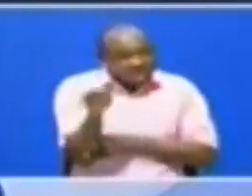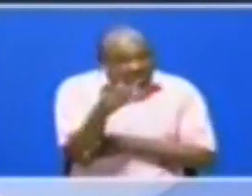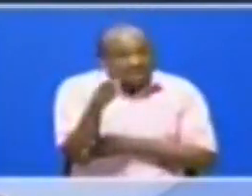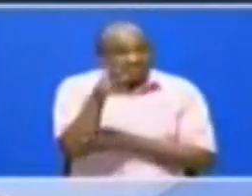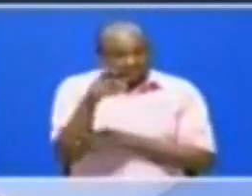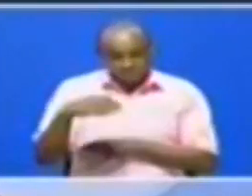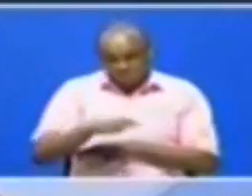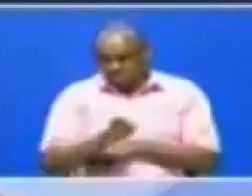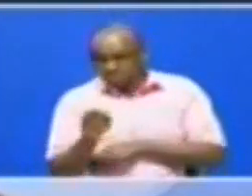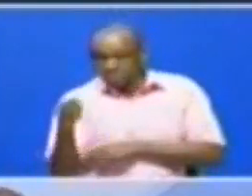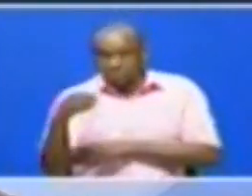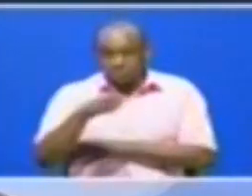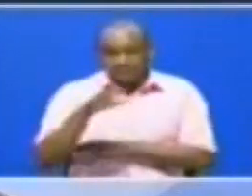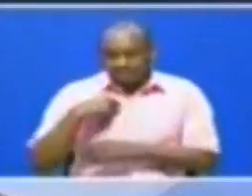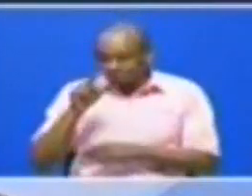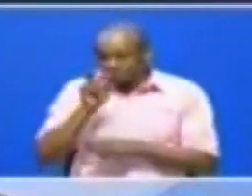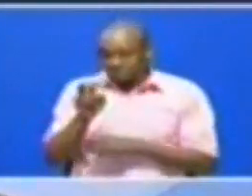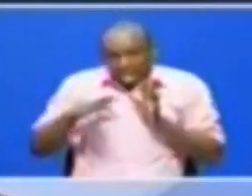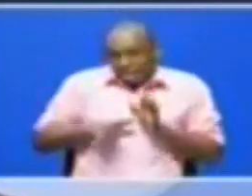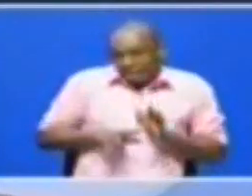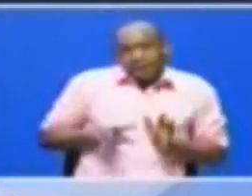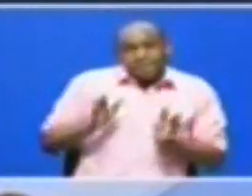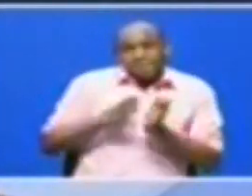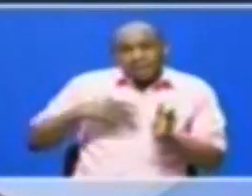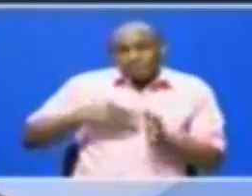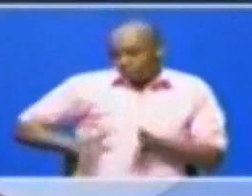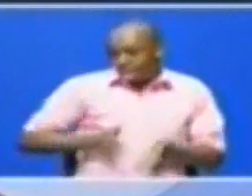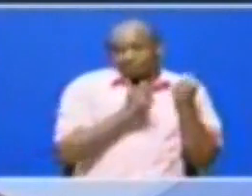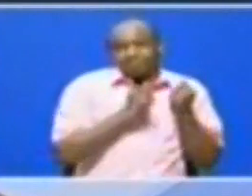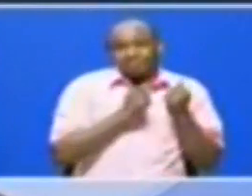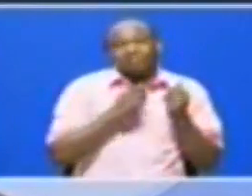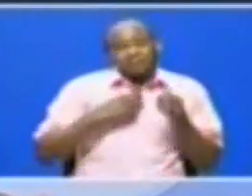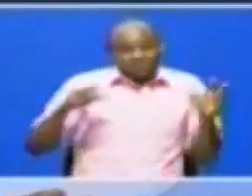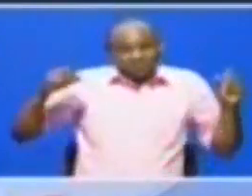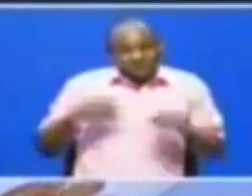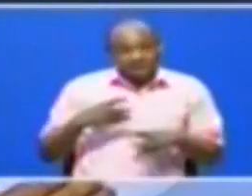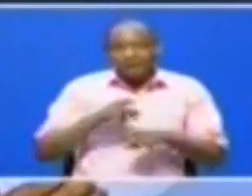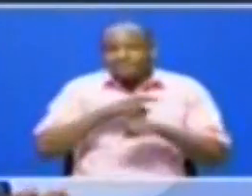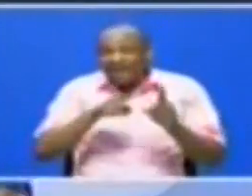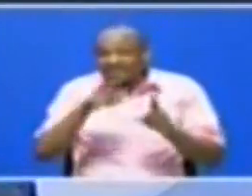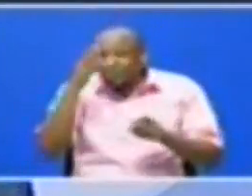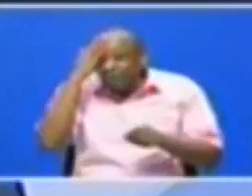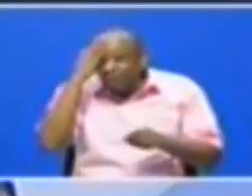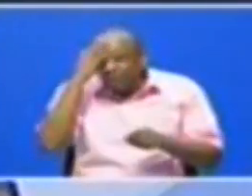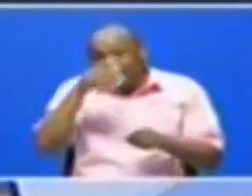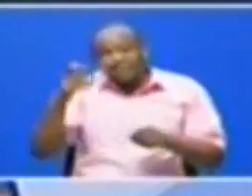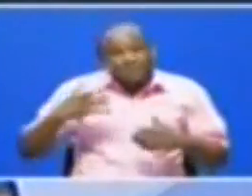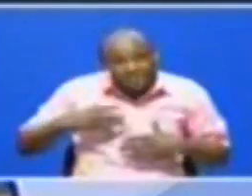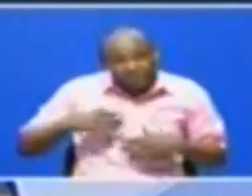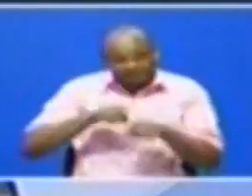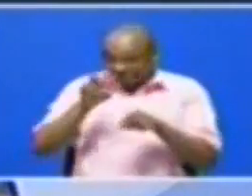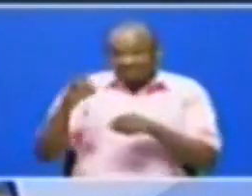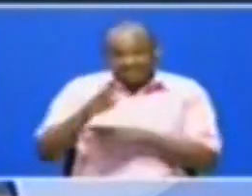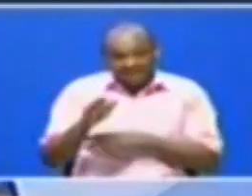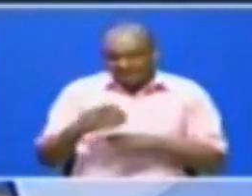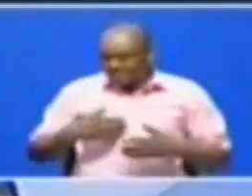in the proximity of any neighborhood attracts only one reaction: panic. But did you know that for some, the sight of a snake